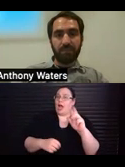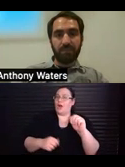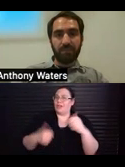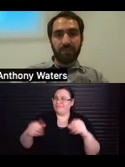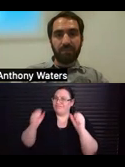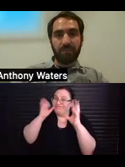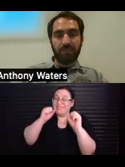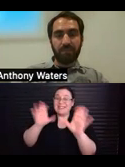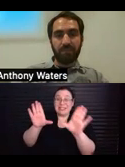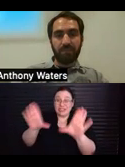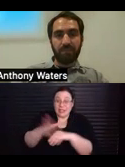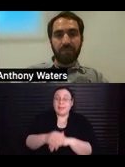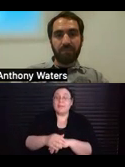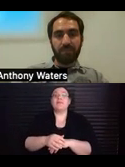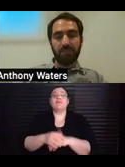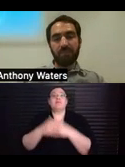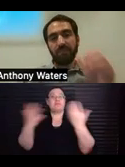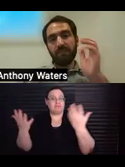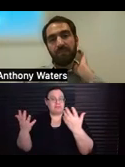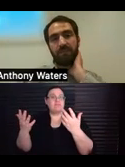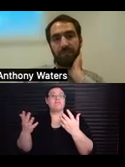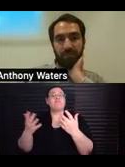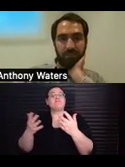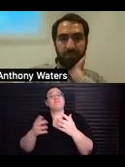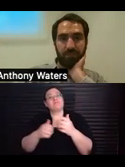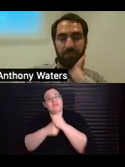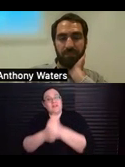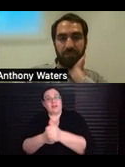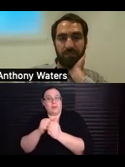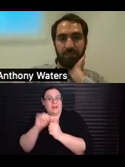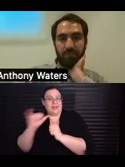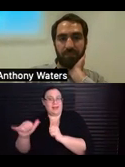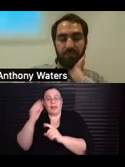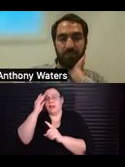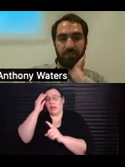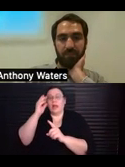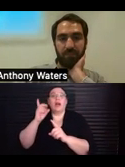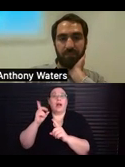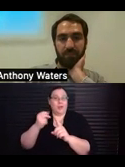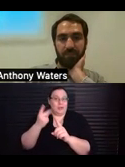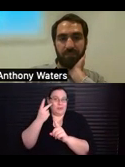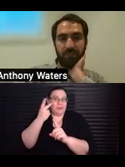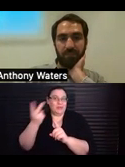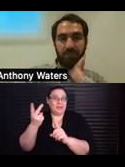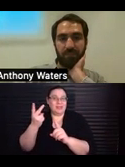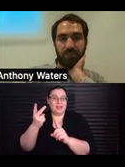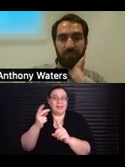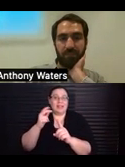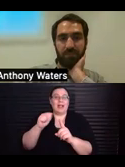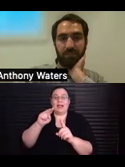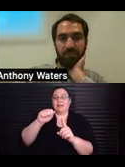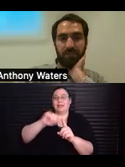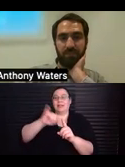Great. So kind of going along with that, and I do see Najia, your